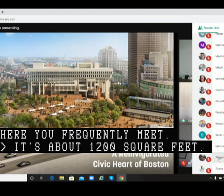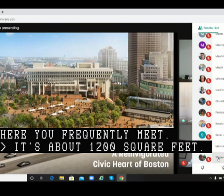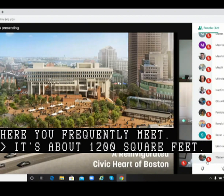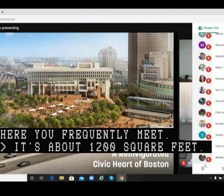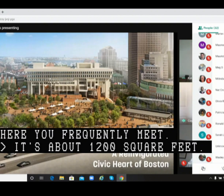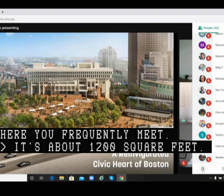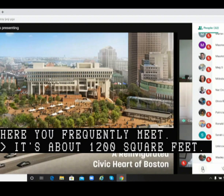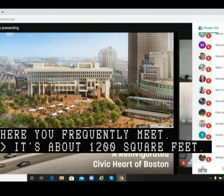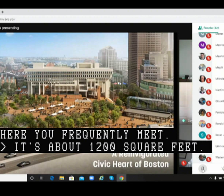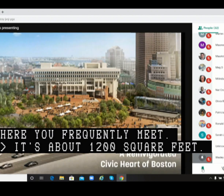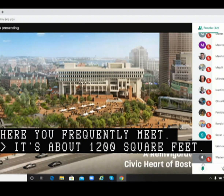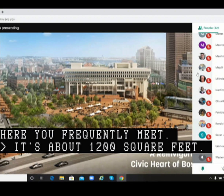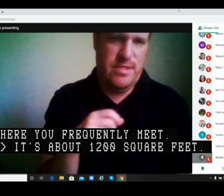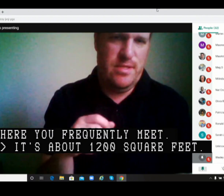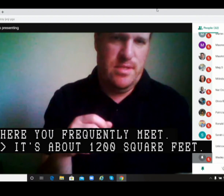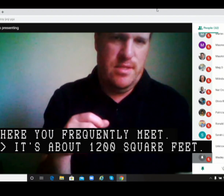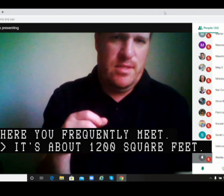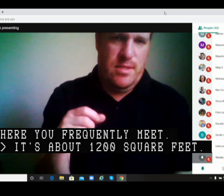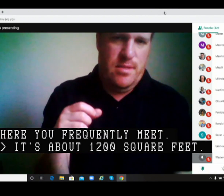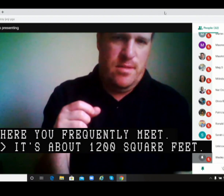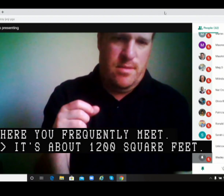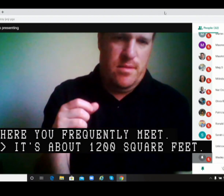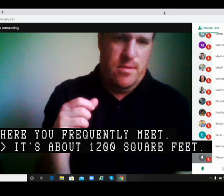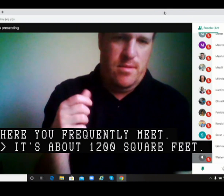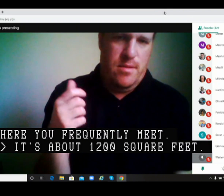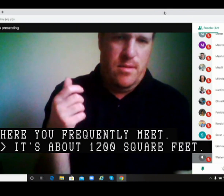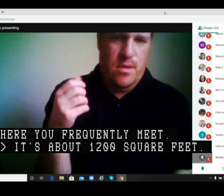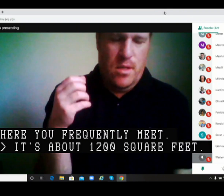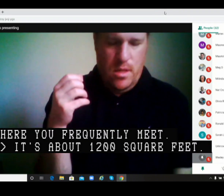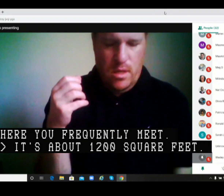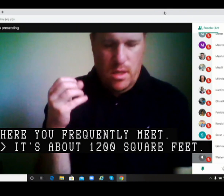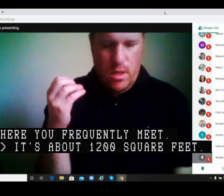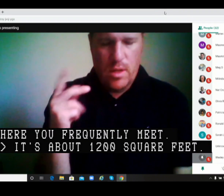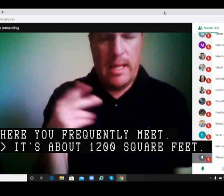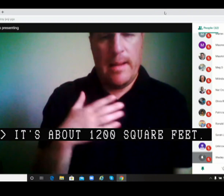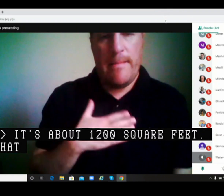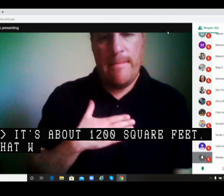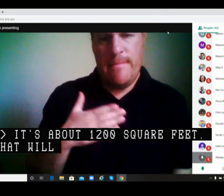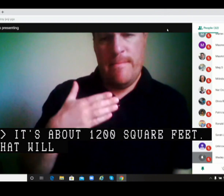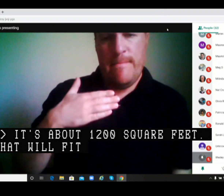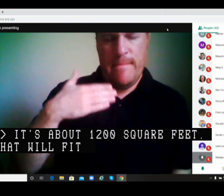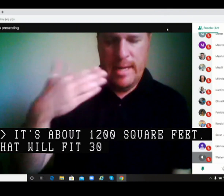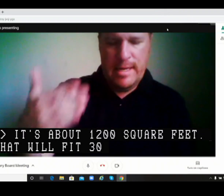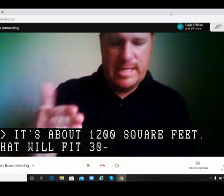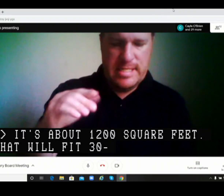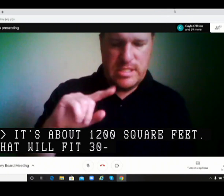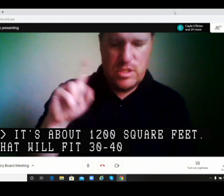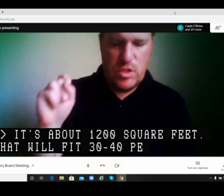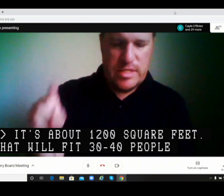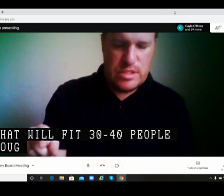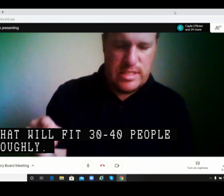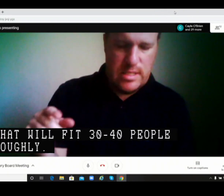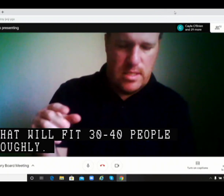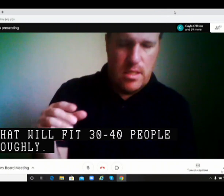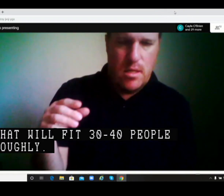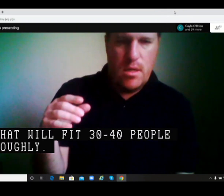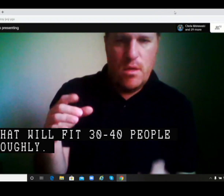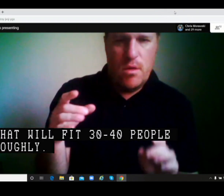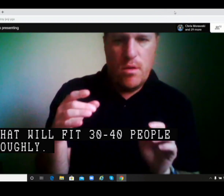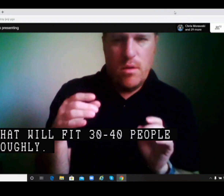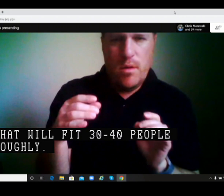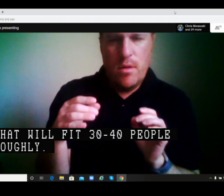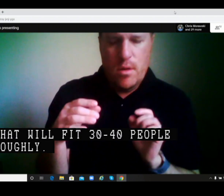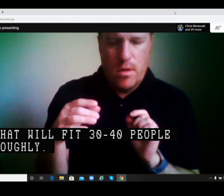Okay, so that'll fill probably 30 to 40 people, roughly, I'm assuming. And then my